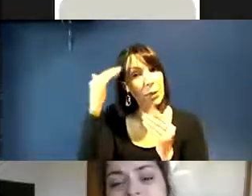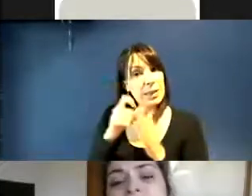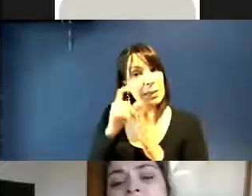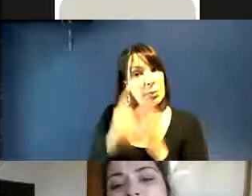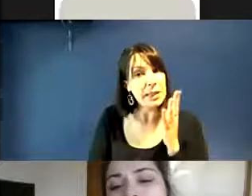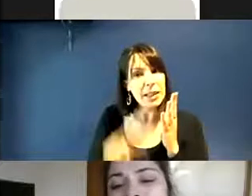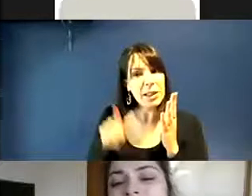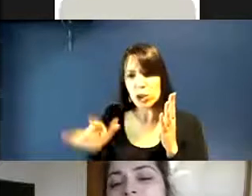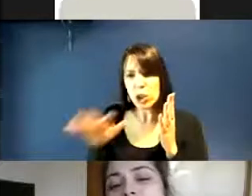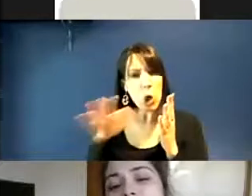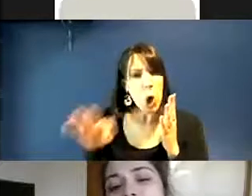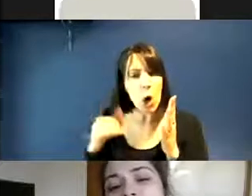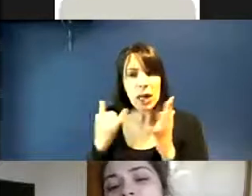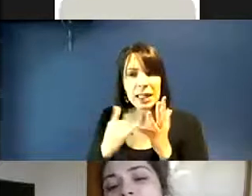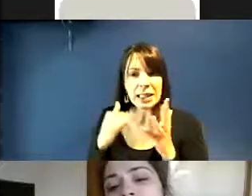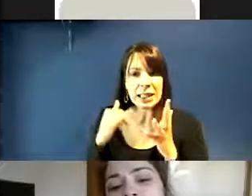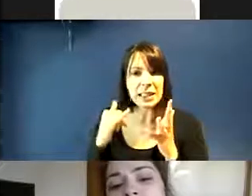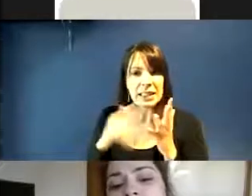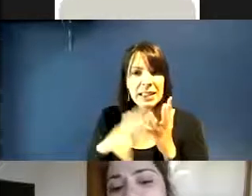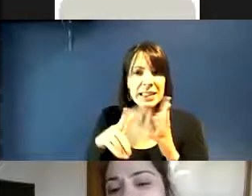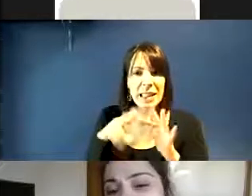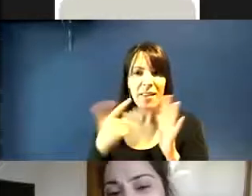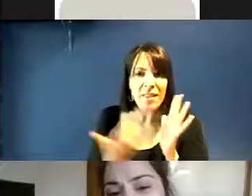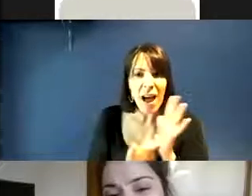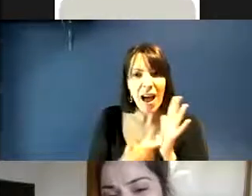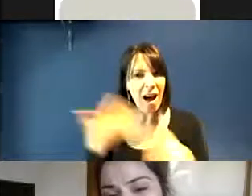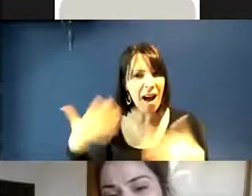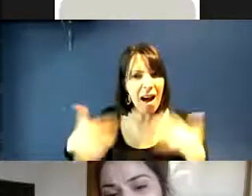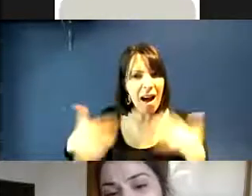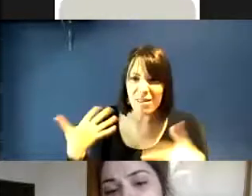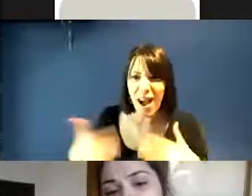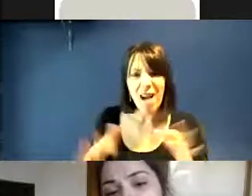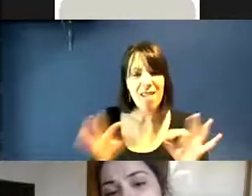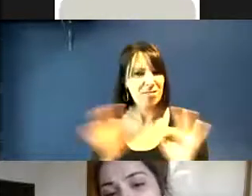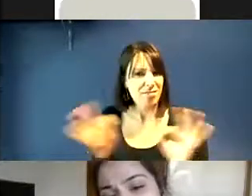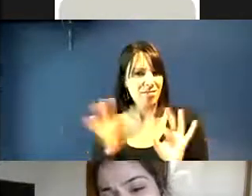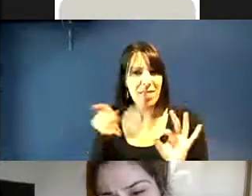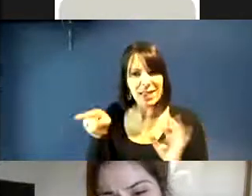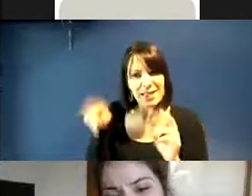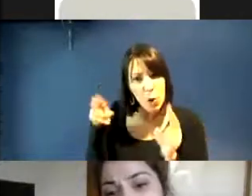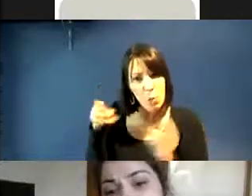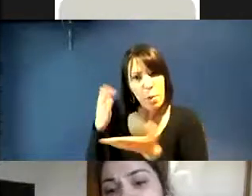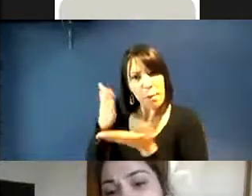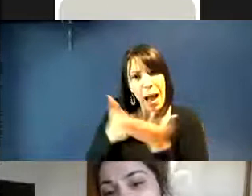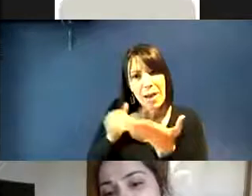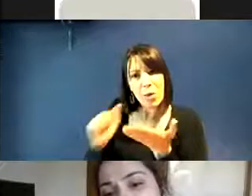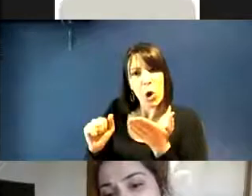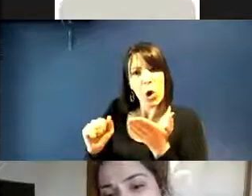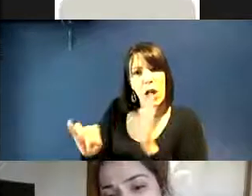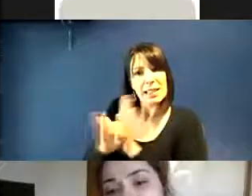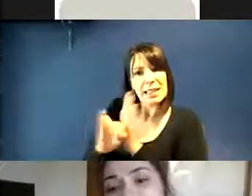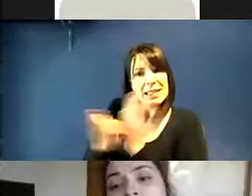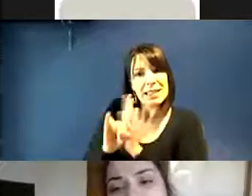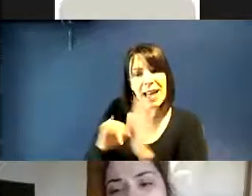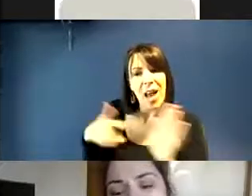disability, and it's just a normal part of her everyday life and her identity. So,